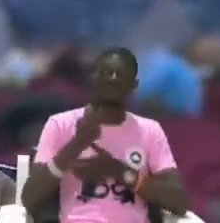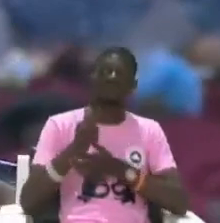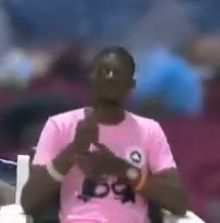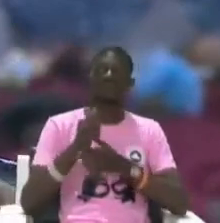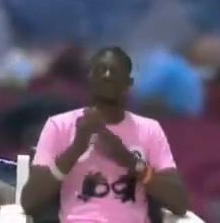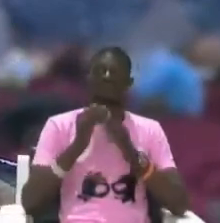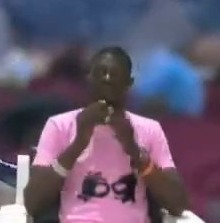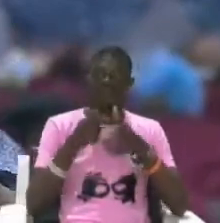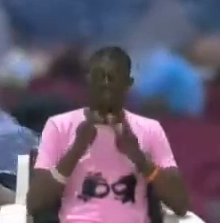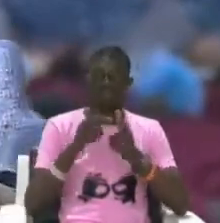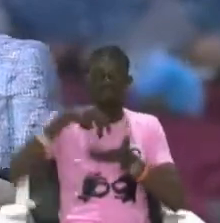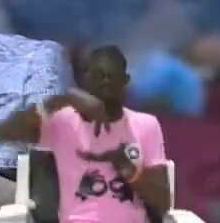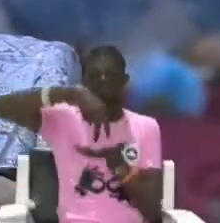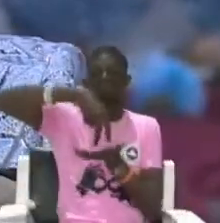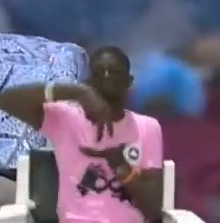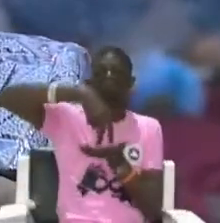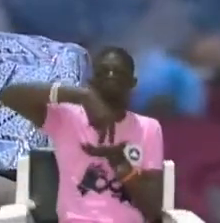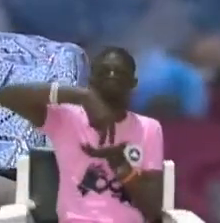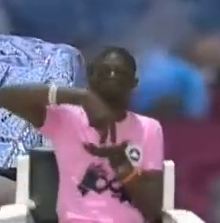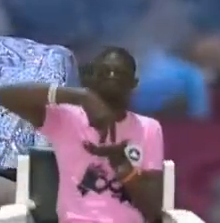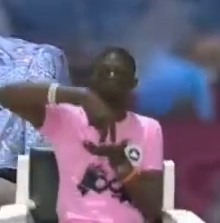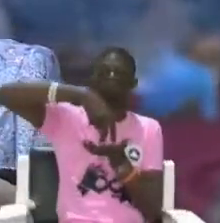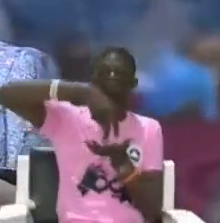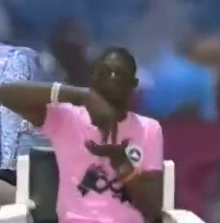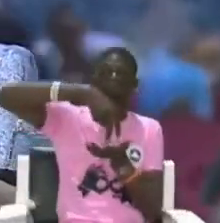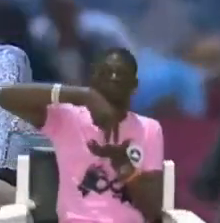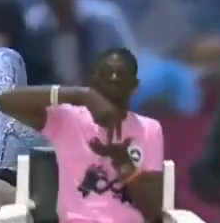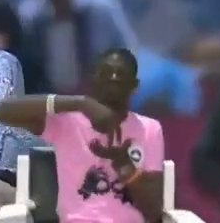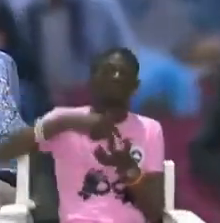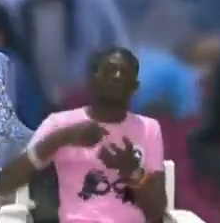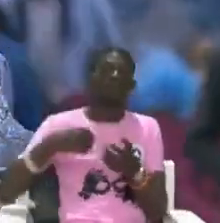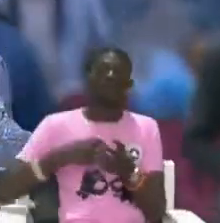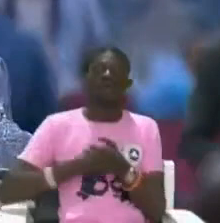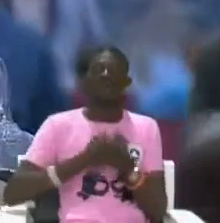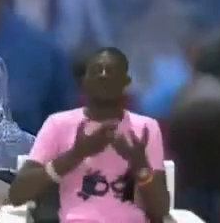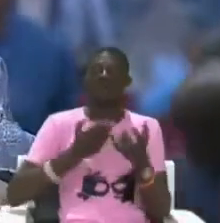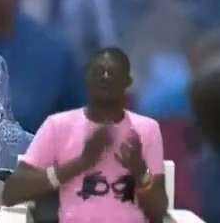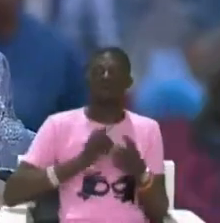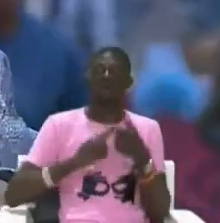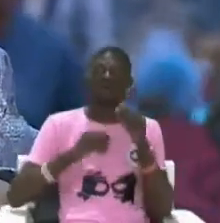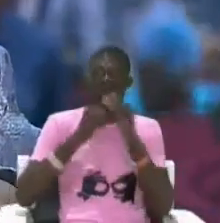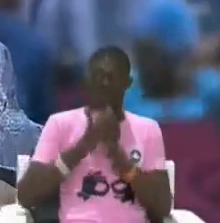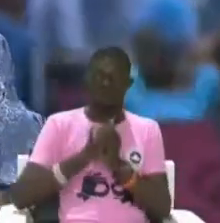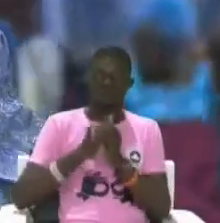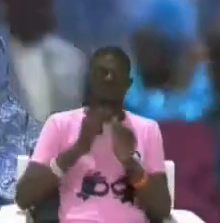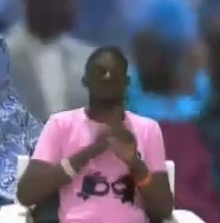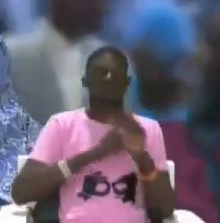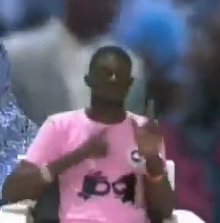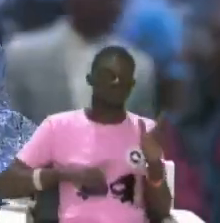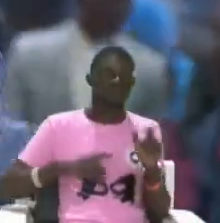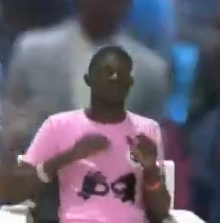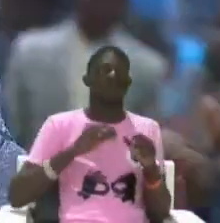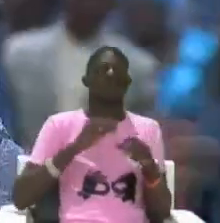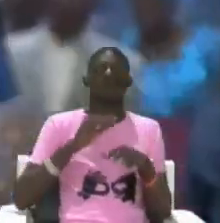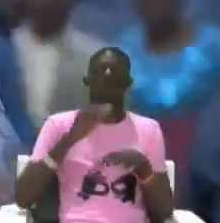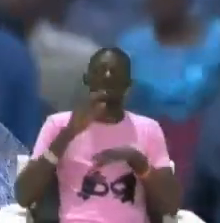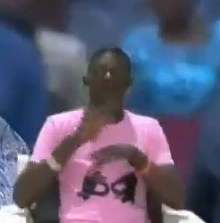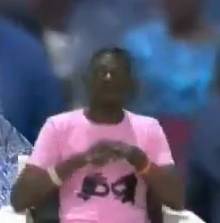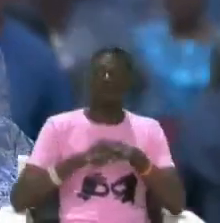Shall we please be upstanding? I want us to worship the Lord. All